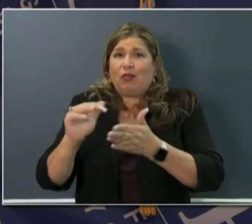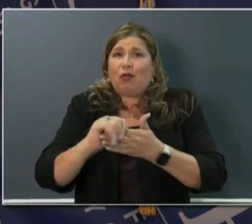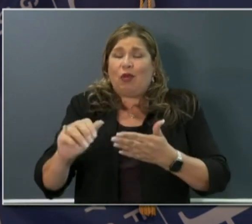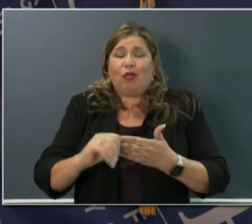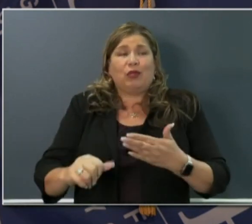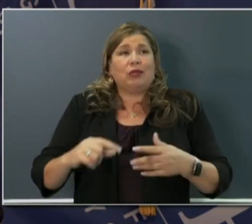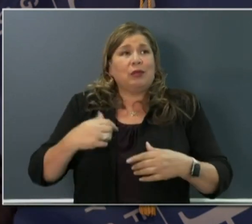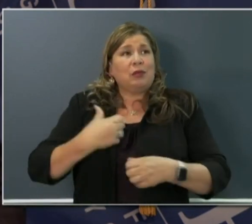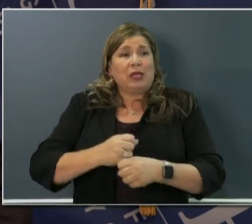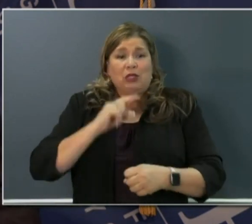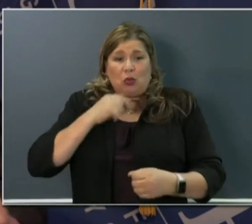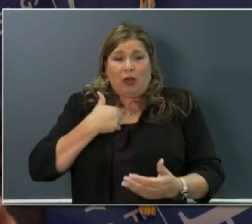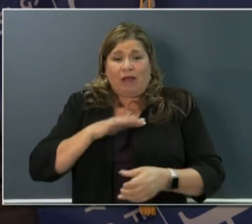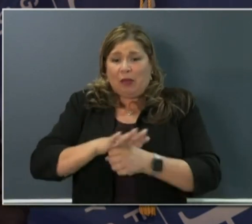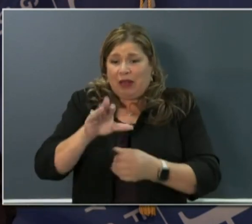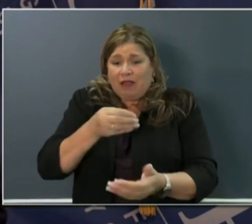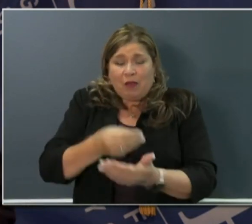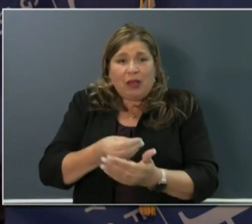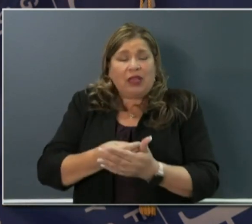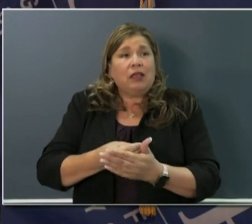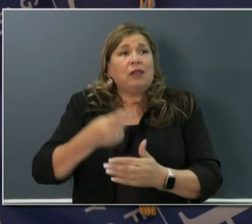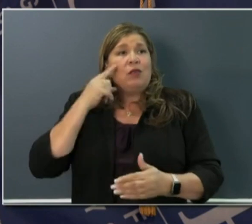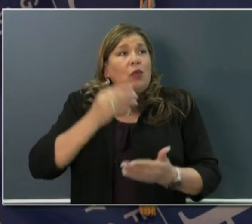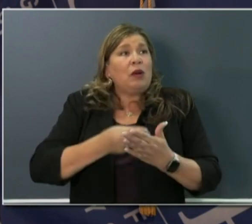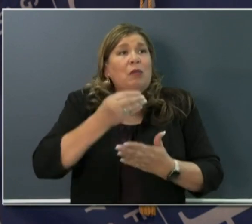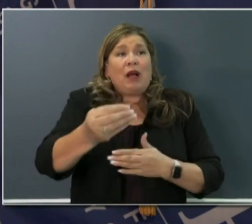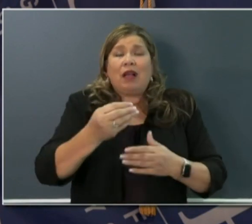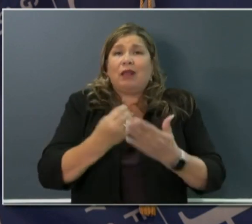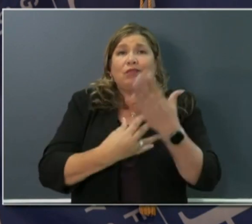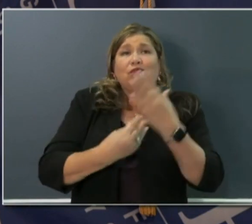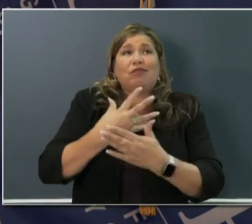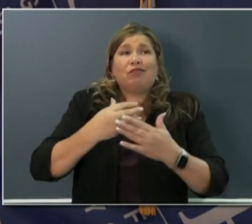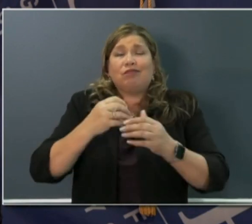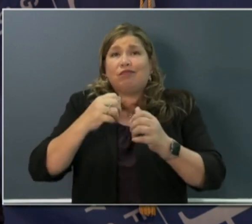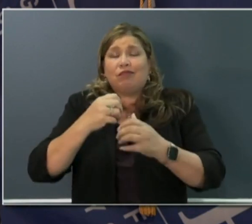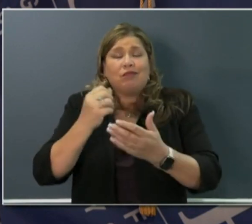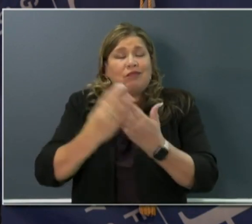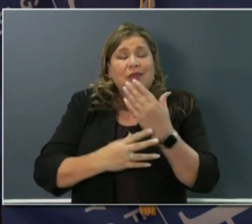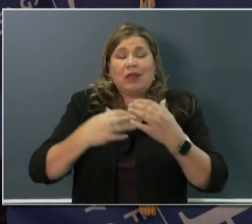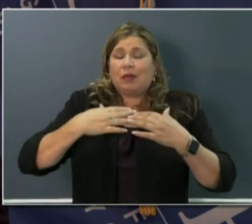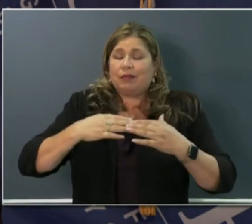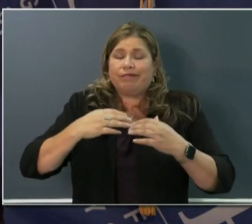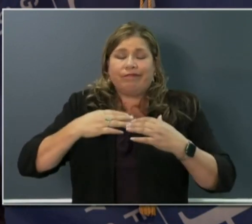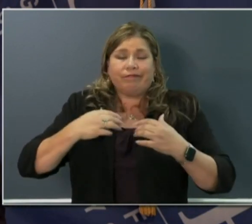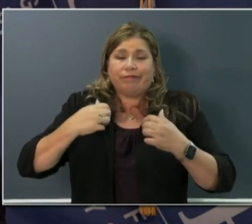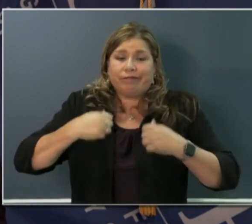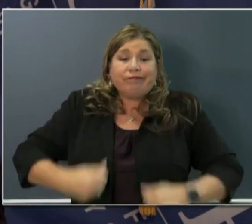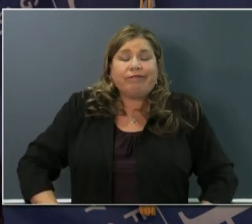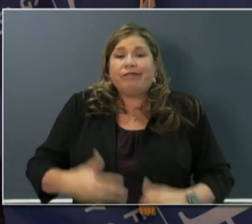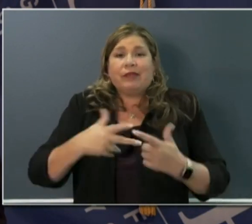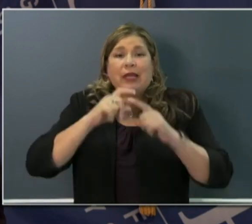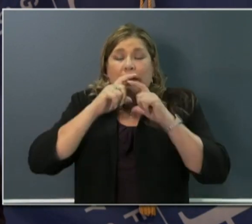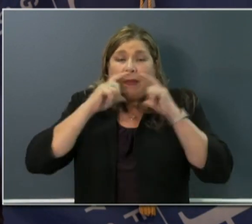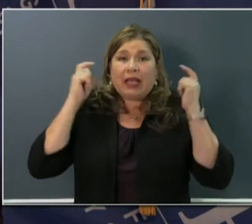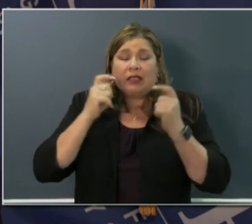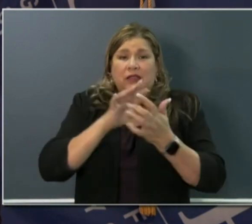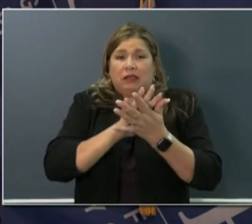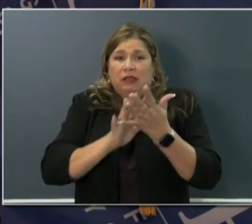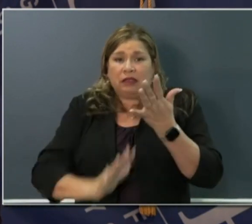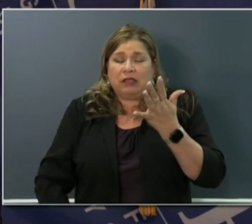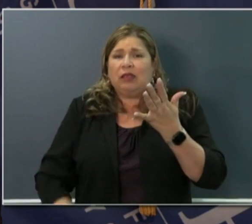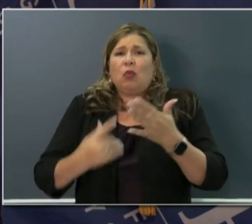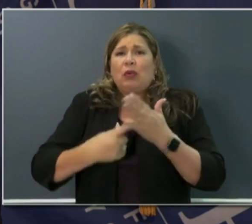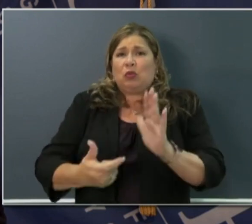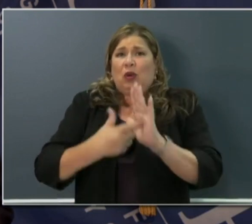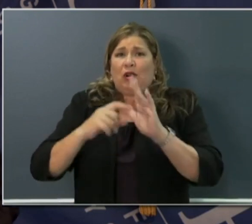to procure locations and sites, to secure the safety, the public health and safety of the people of the state of California.